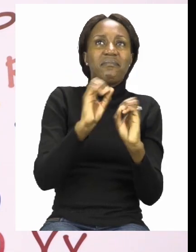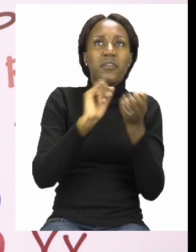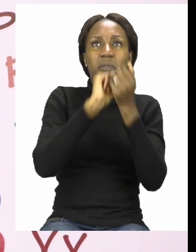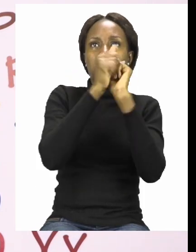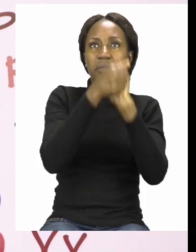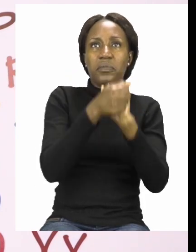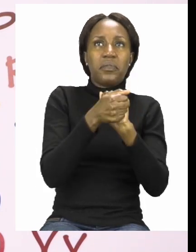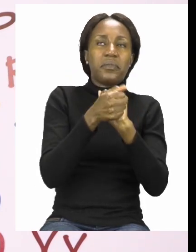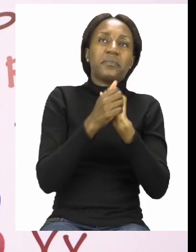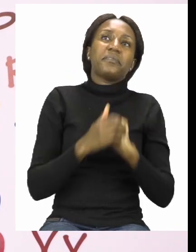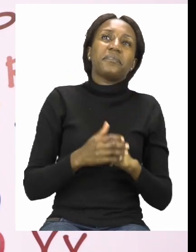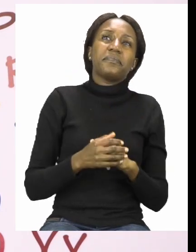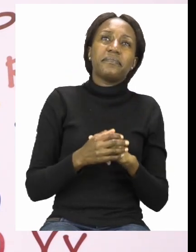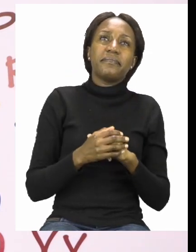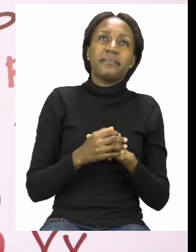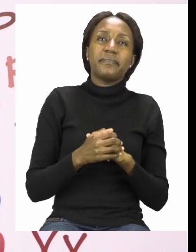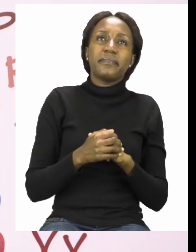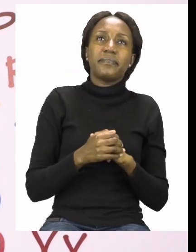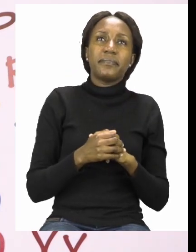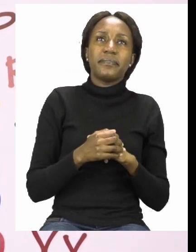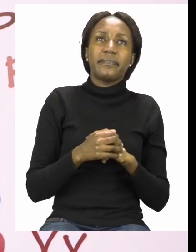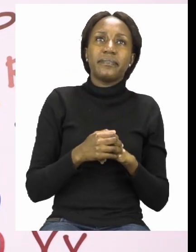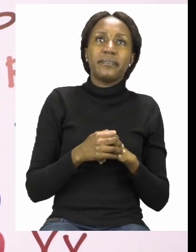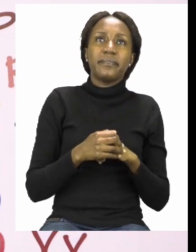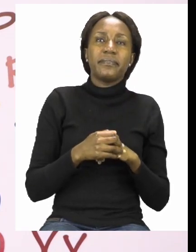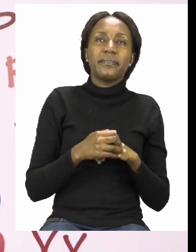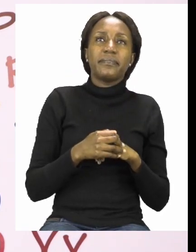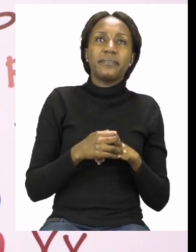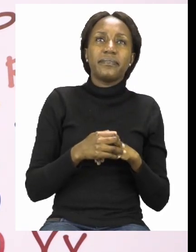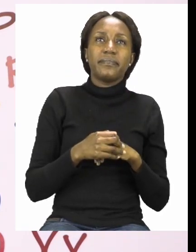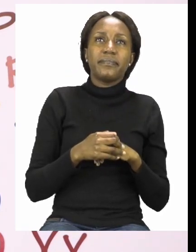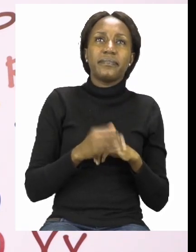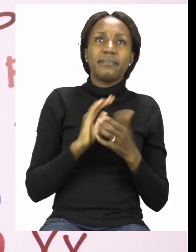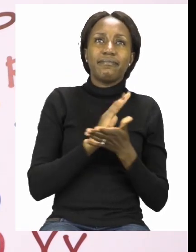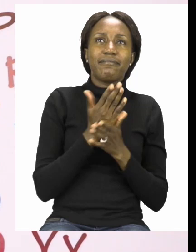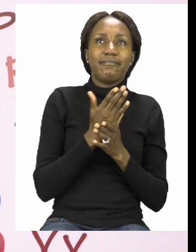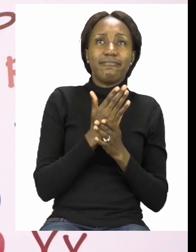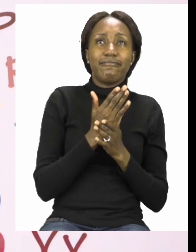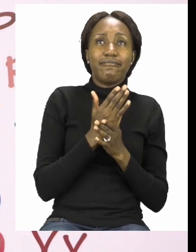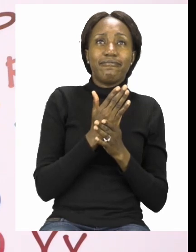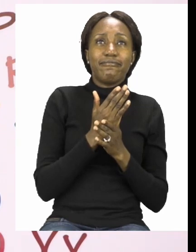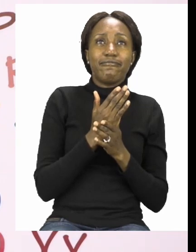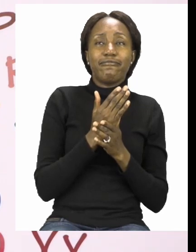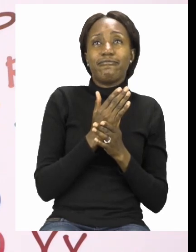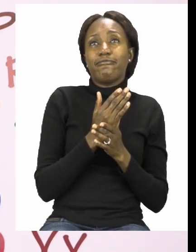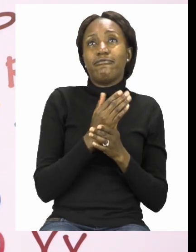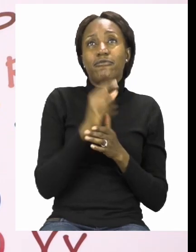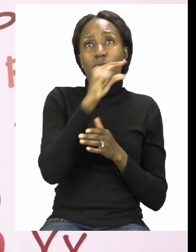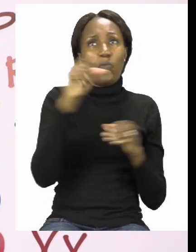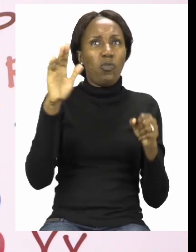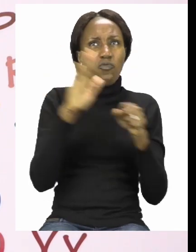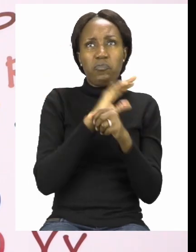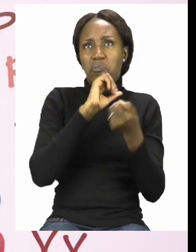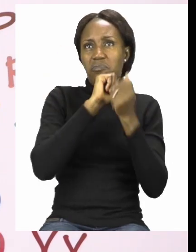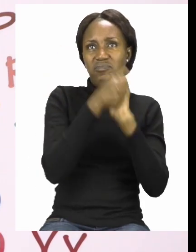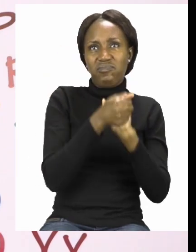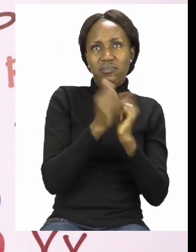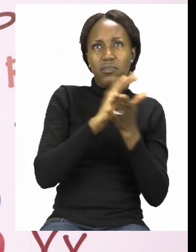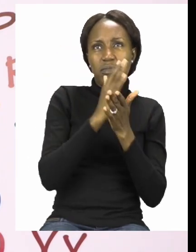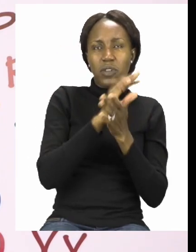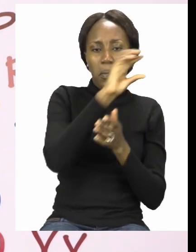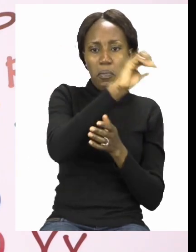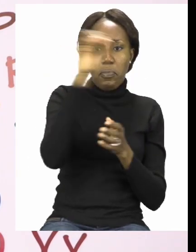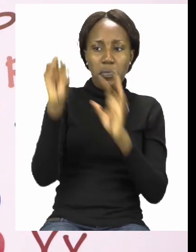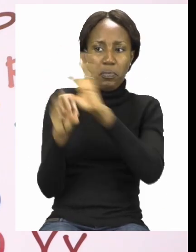words are going to change the same way. Some are letters, others are completely the whole word.